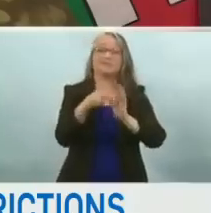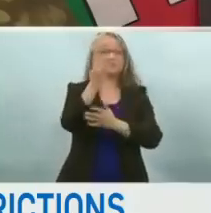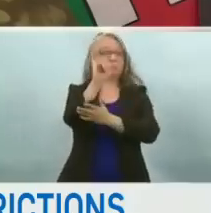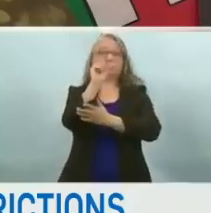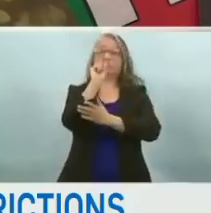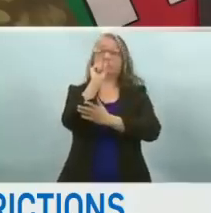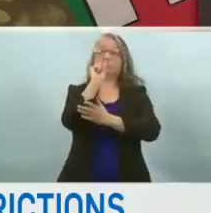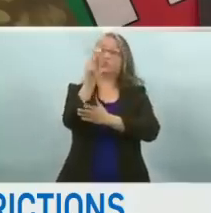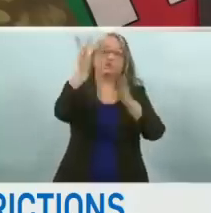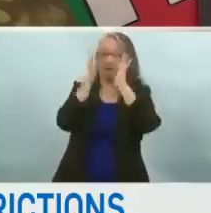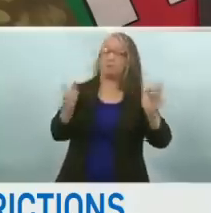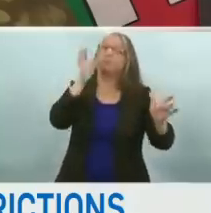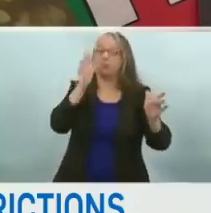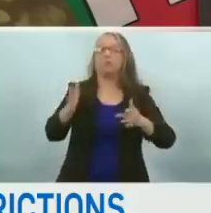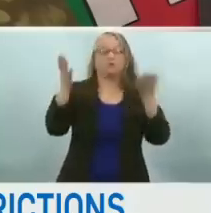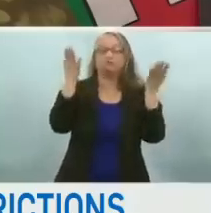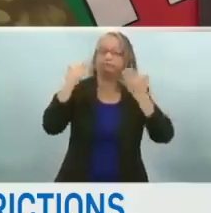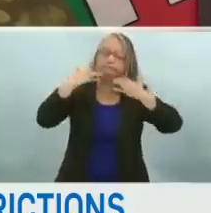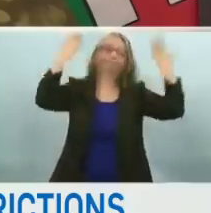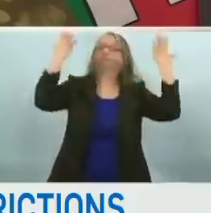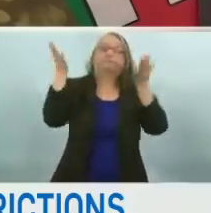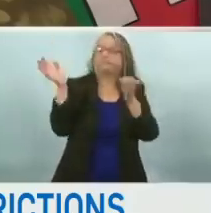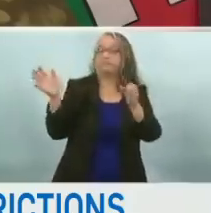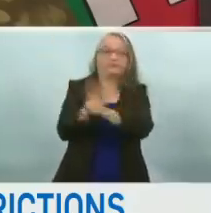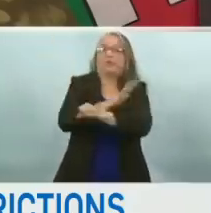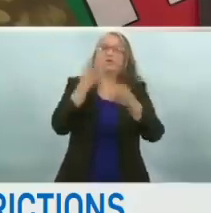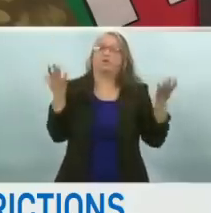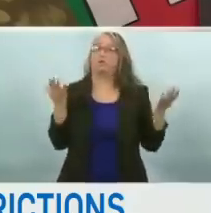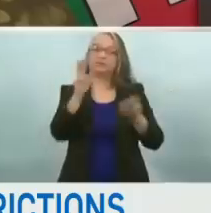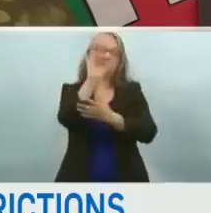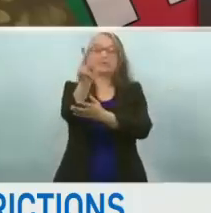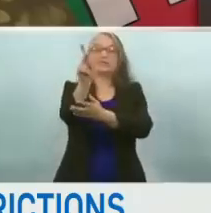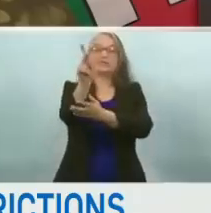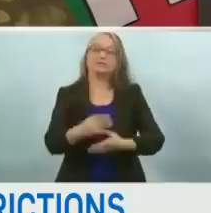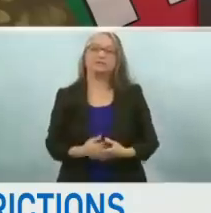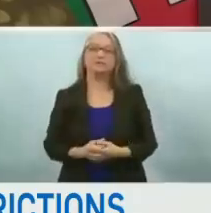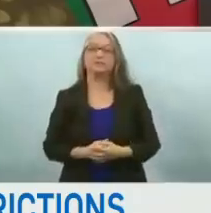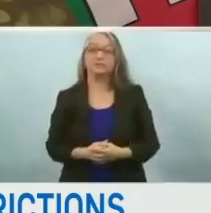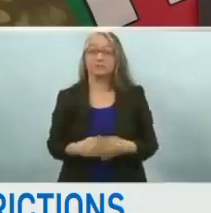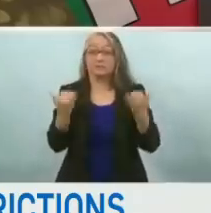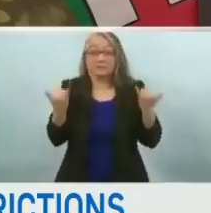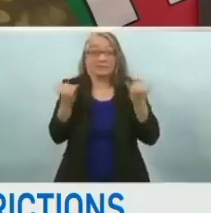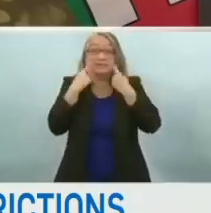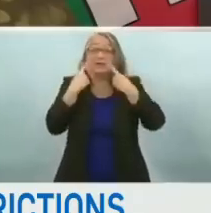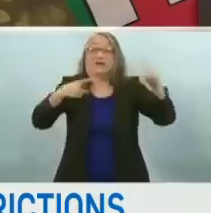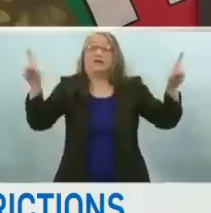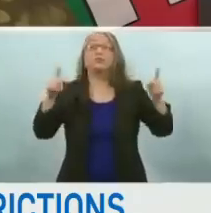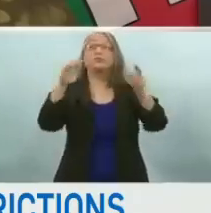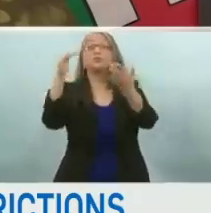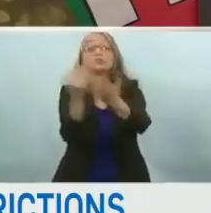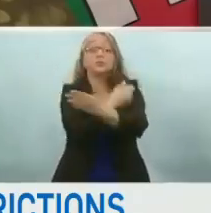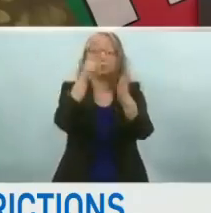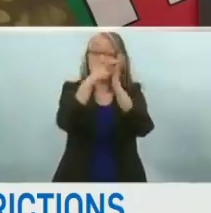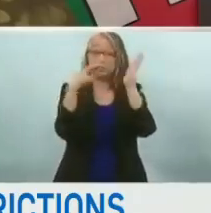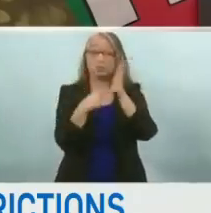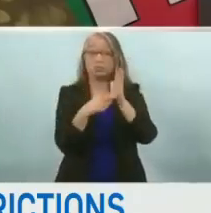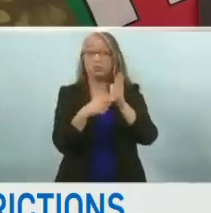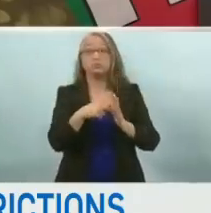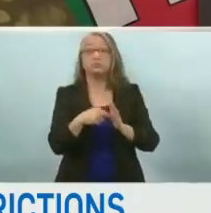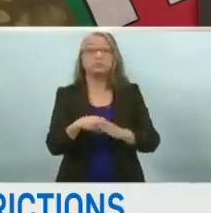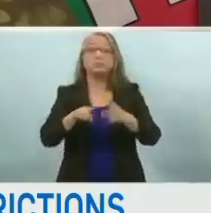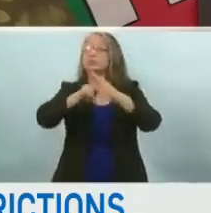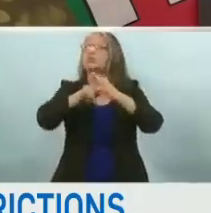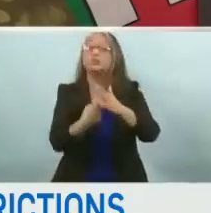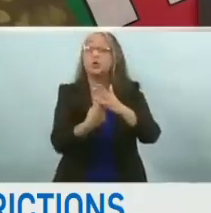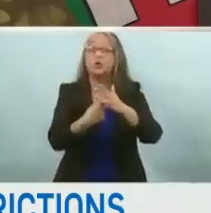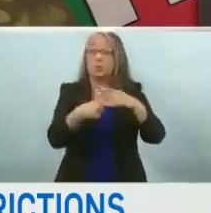the religious gatherings in Southern Health Region. So the religious gatherings are limited